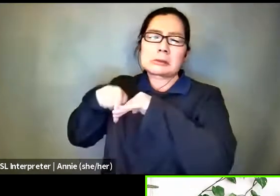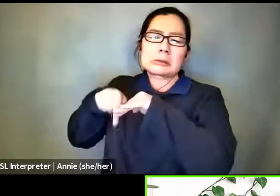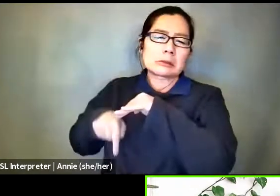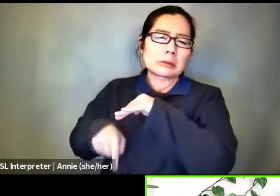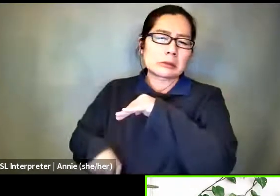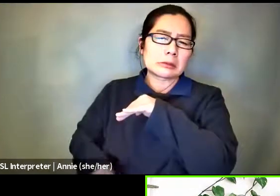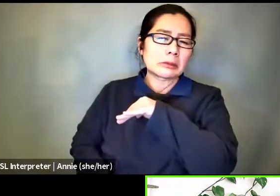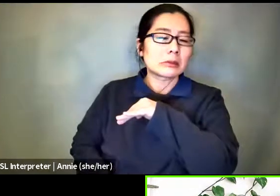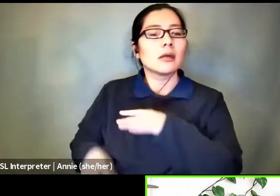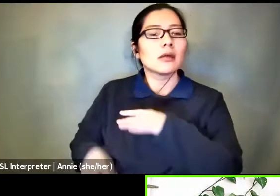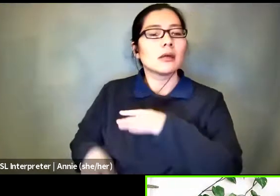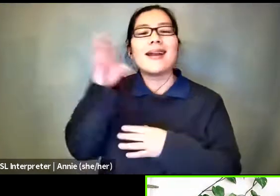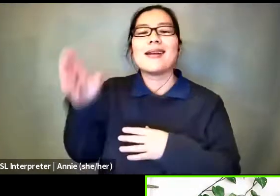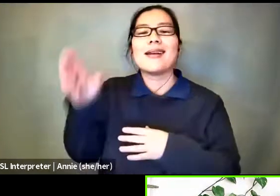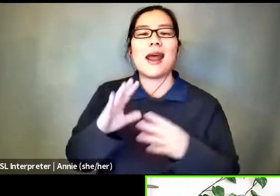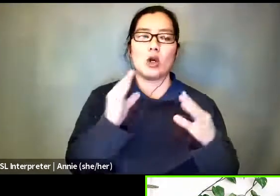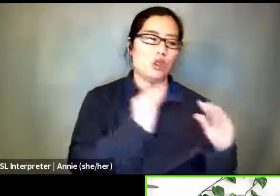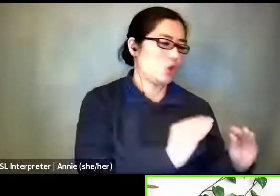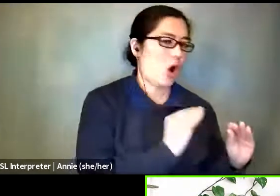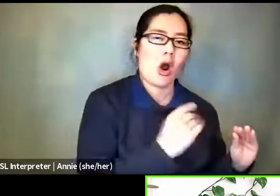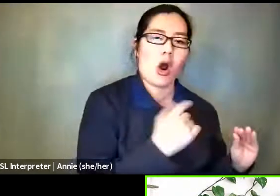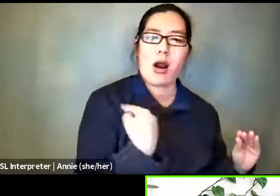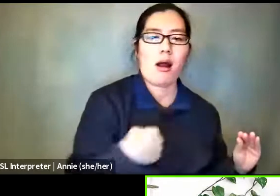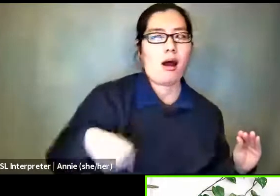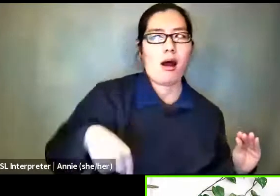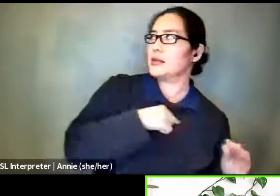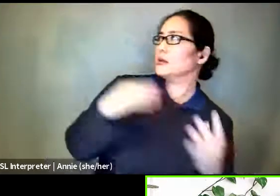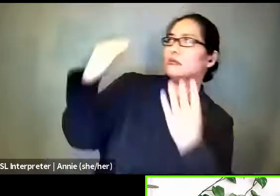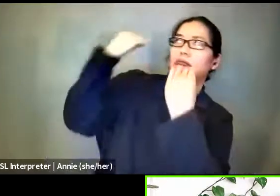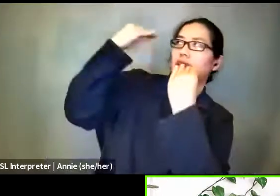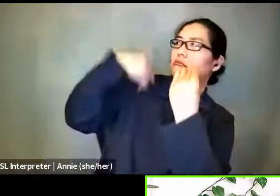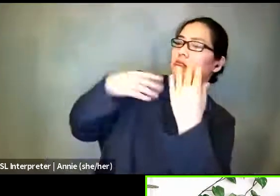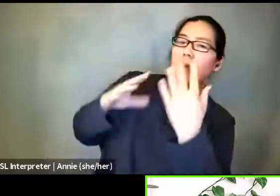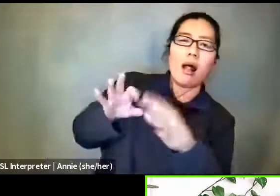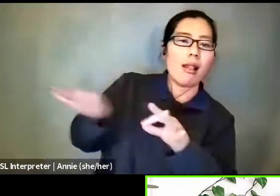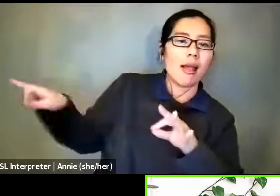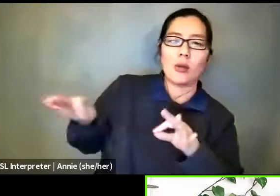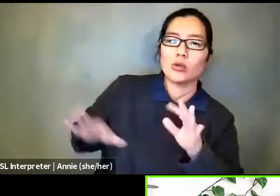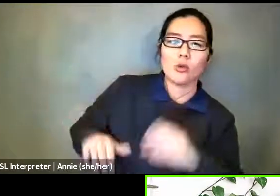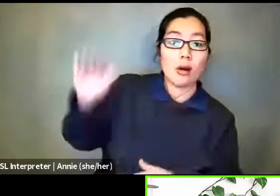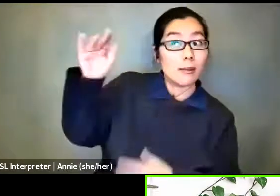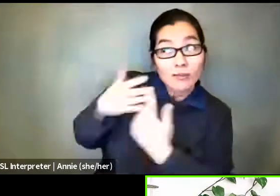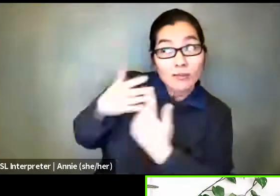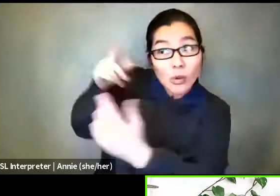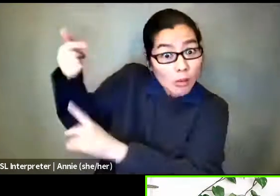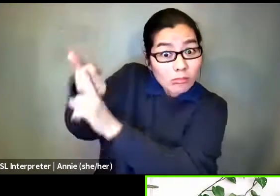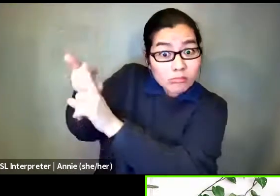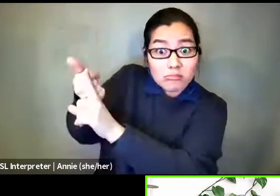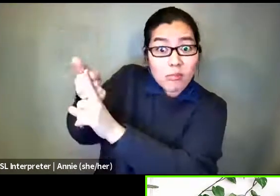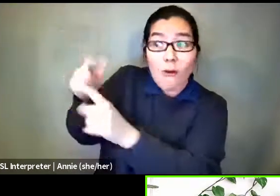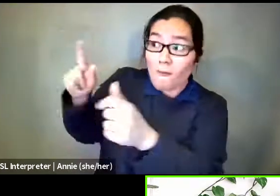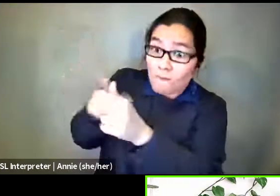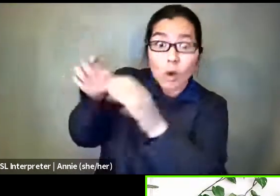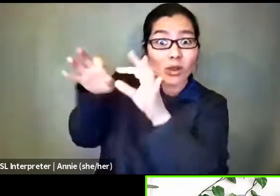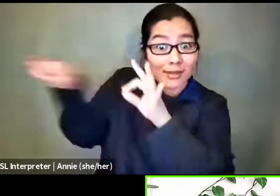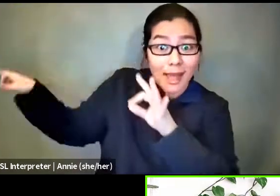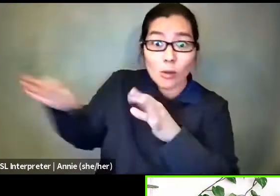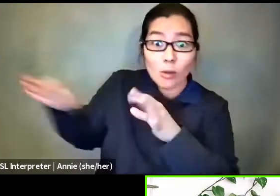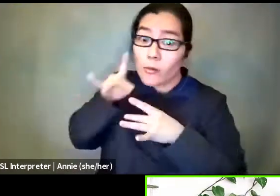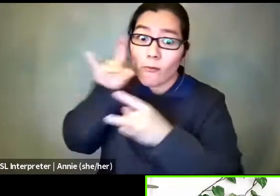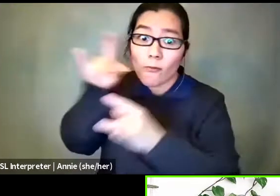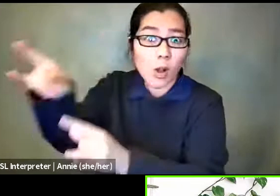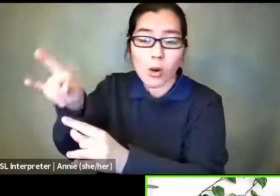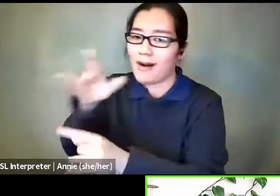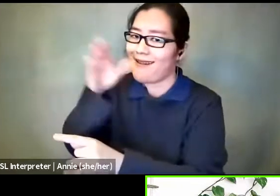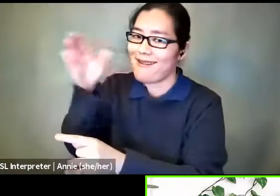never taught us our language growing up either, even though she was a fluent firsthand speaker. So